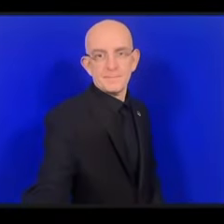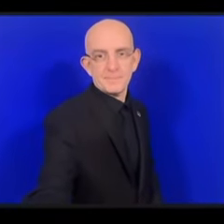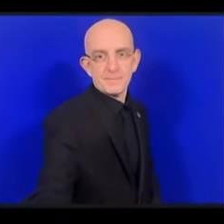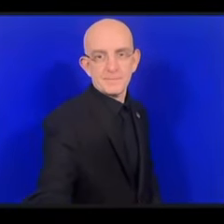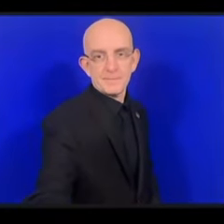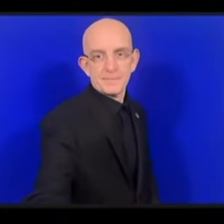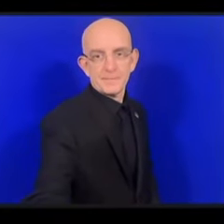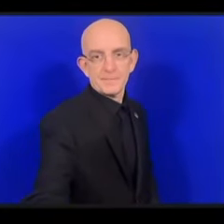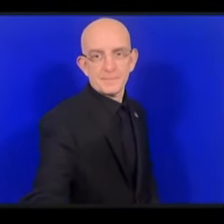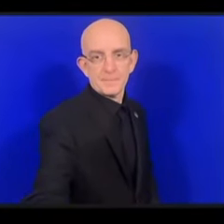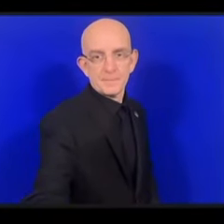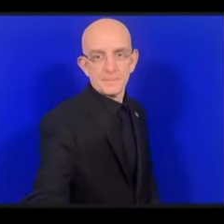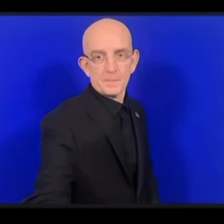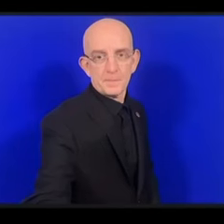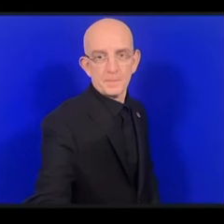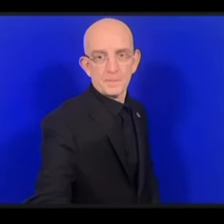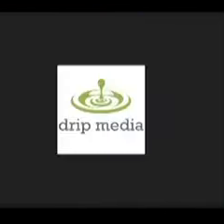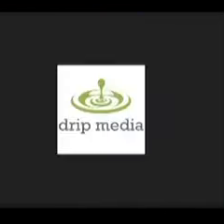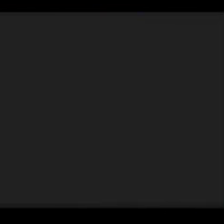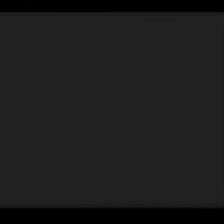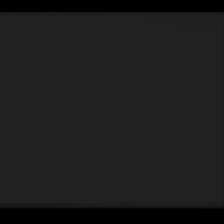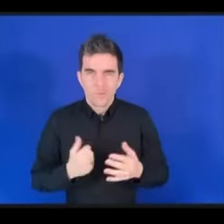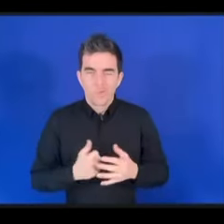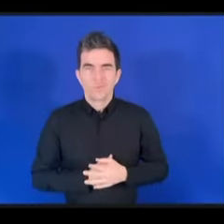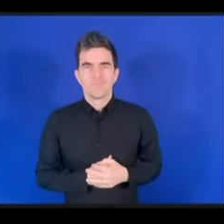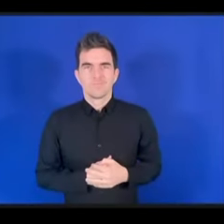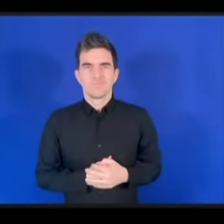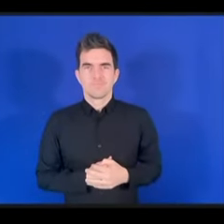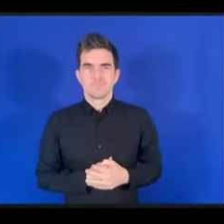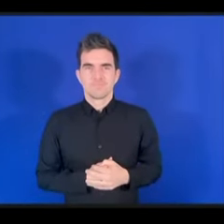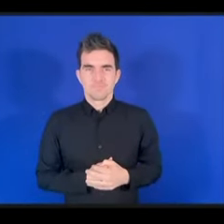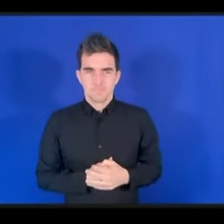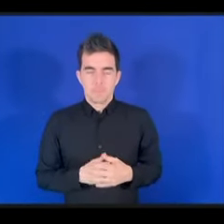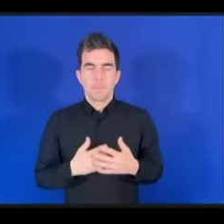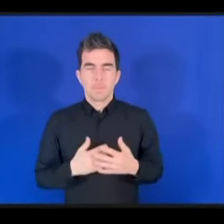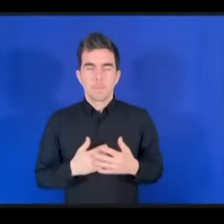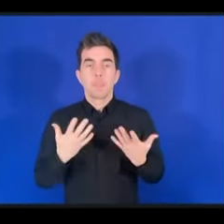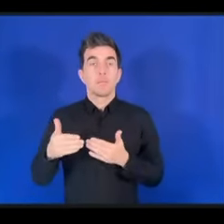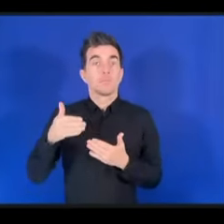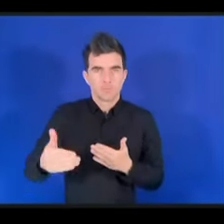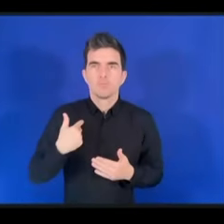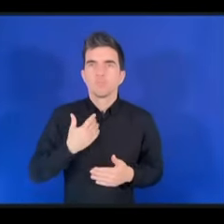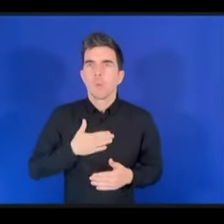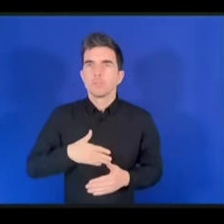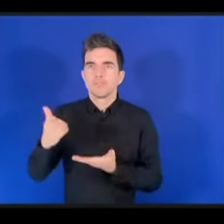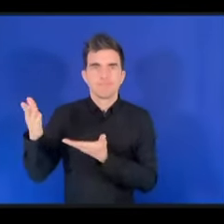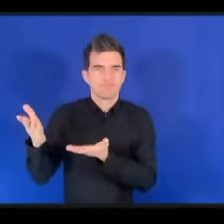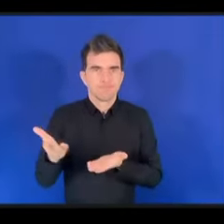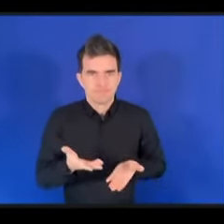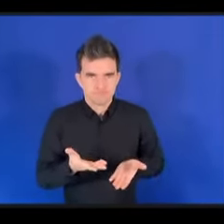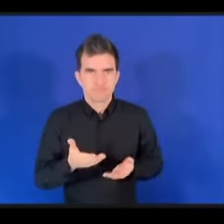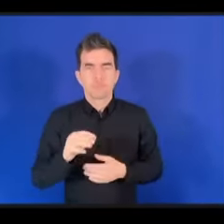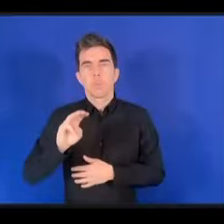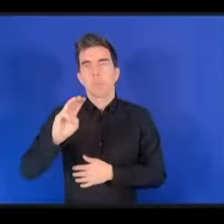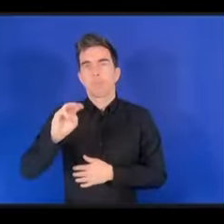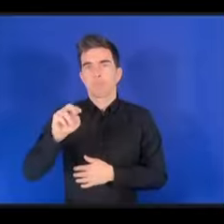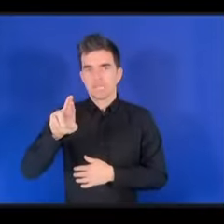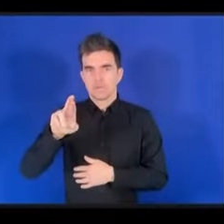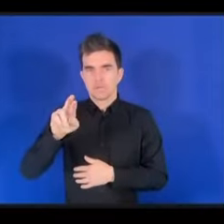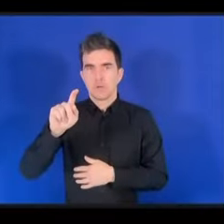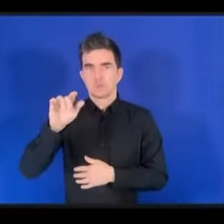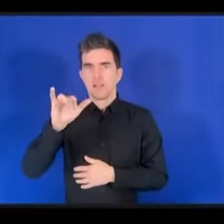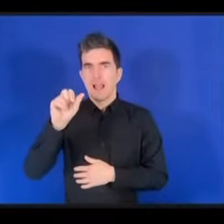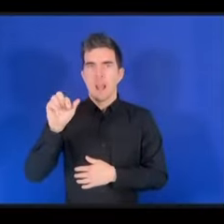So next, I invite Mr. Rodney Taylor, Secretary General of the Caribbean Telecommunications Union, to